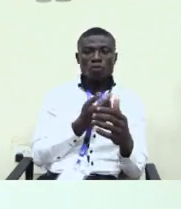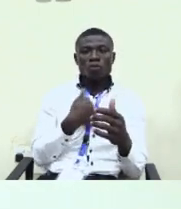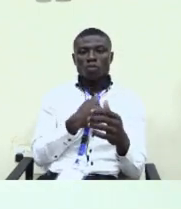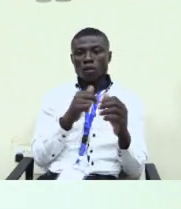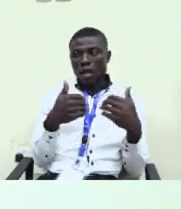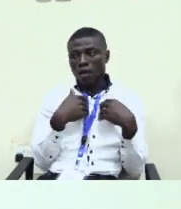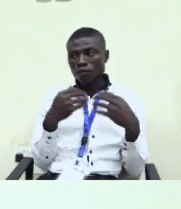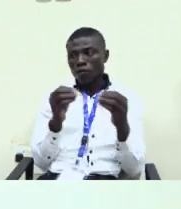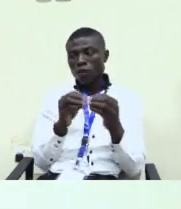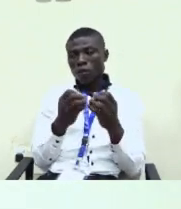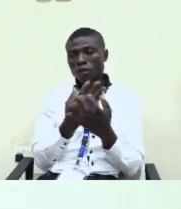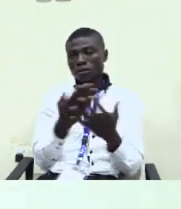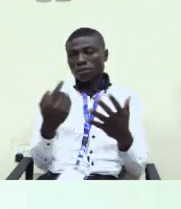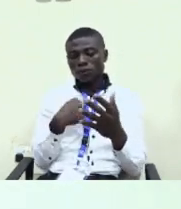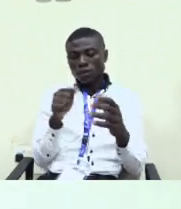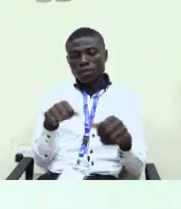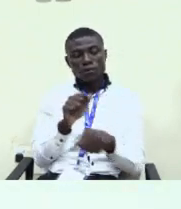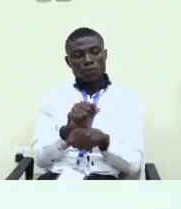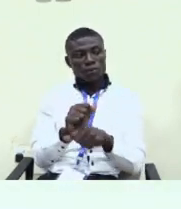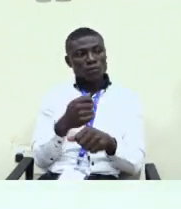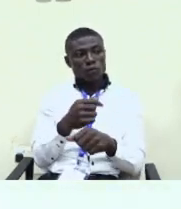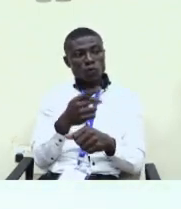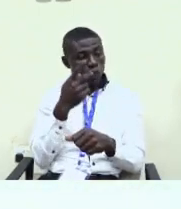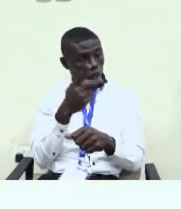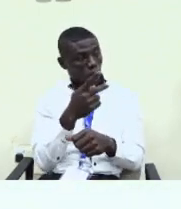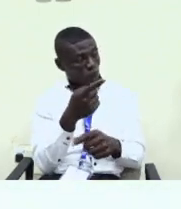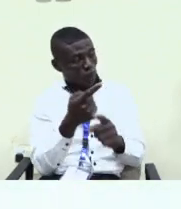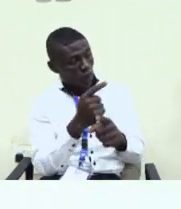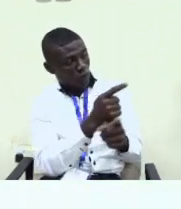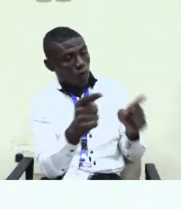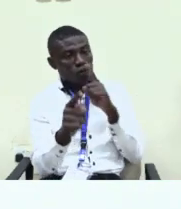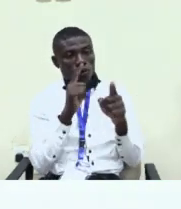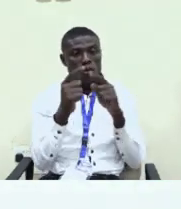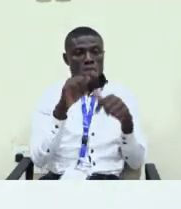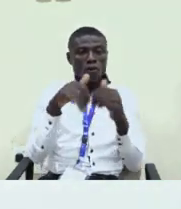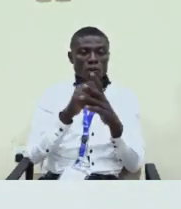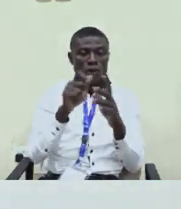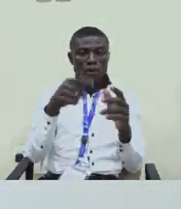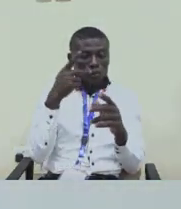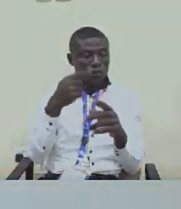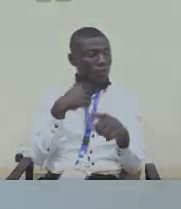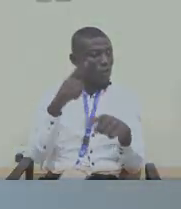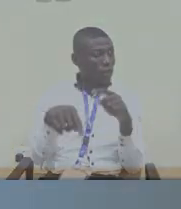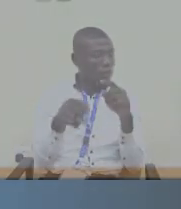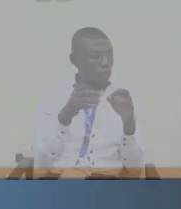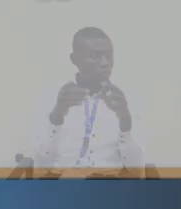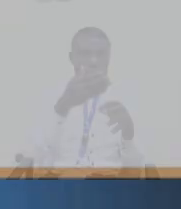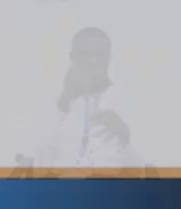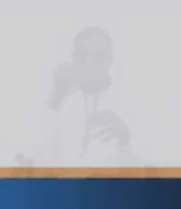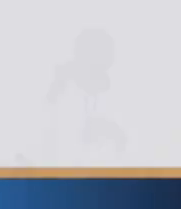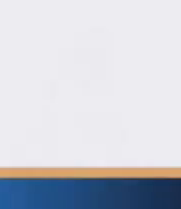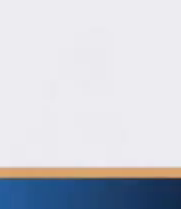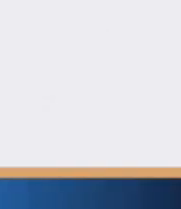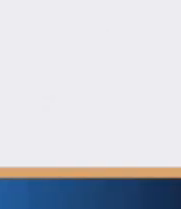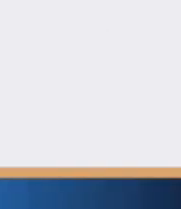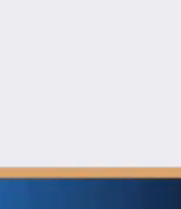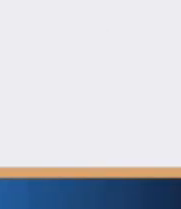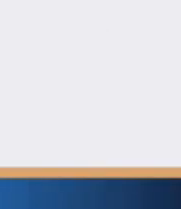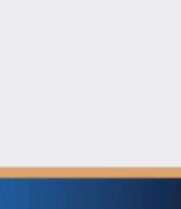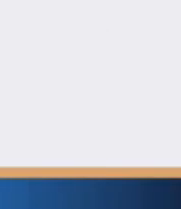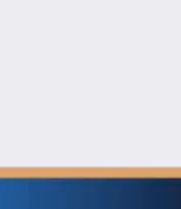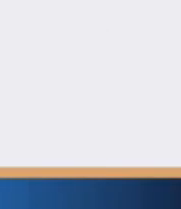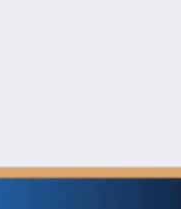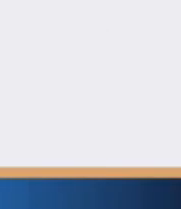have so many things, and you heard from them. Didn't even say it's better than what they have presented.